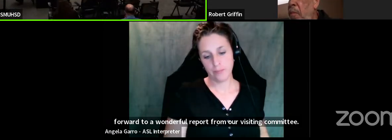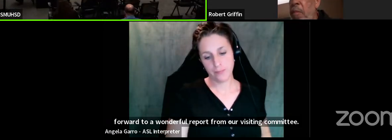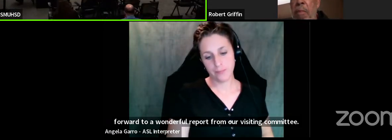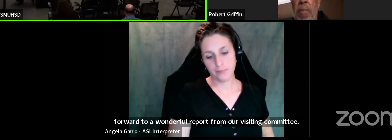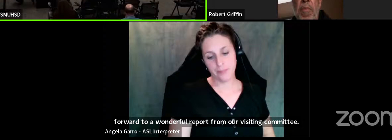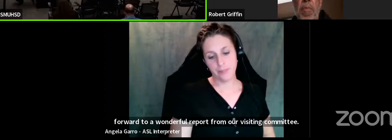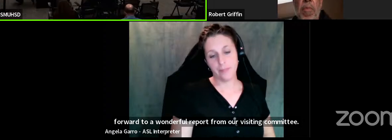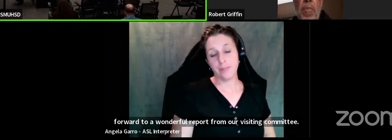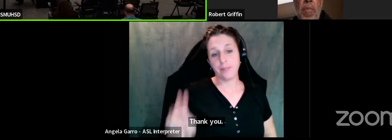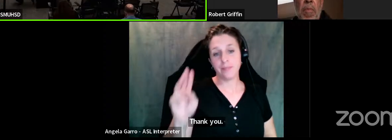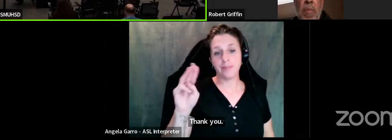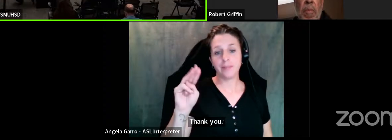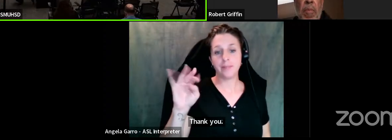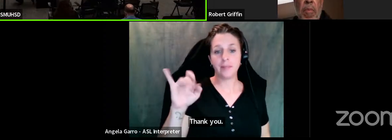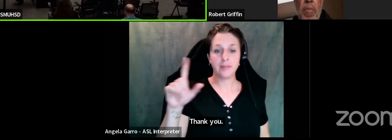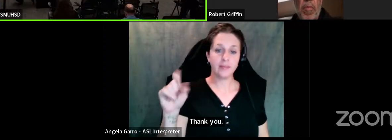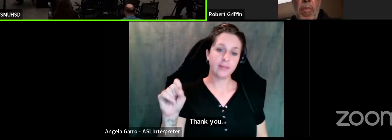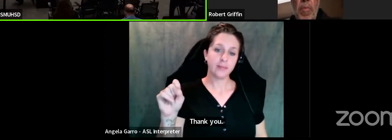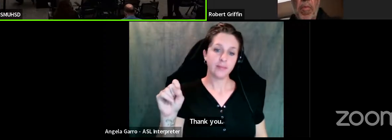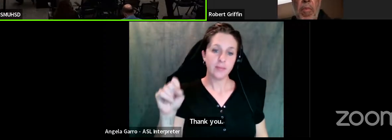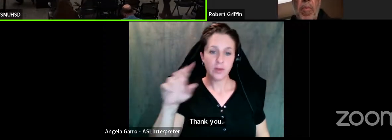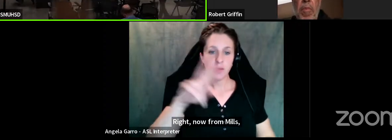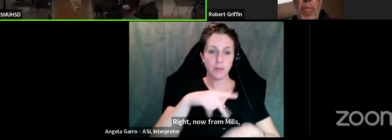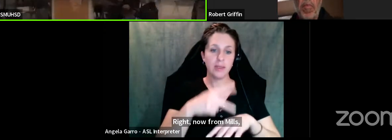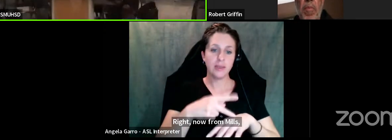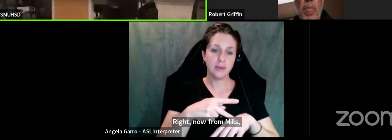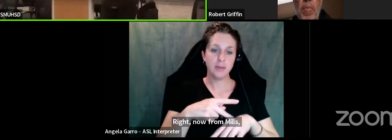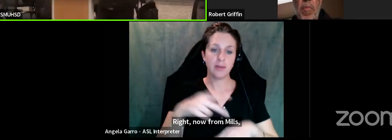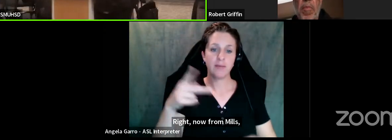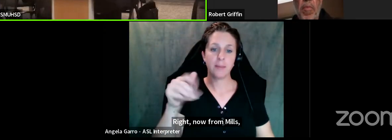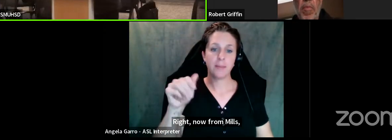from Mills, Principal Pam Dazinski.